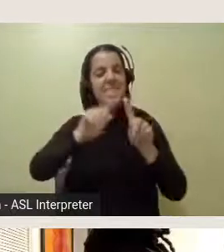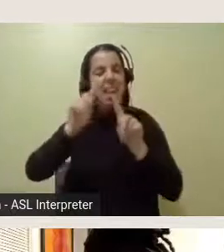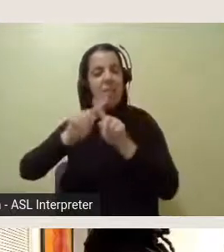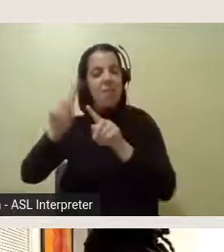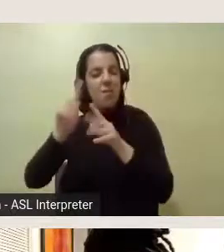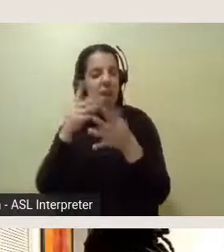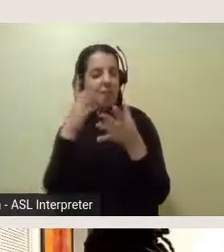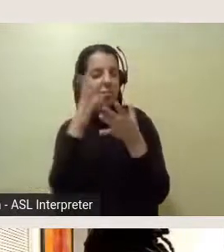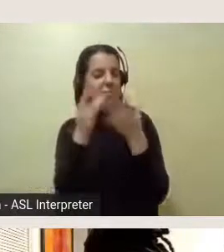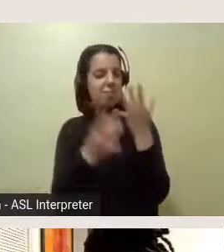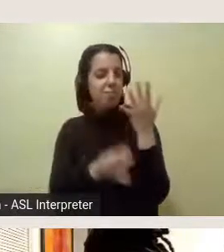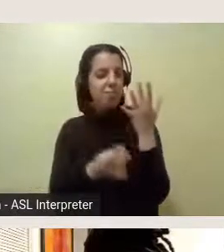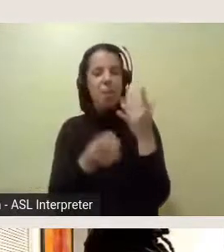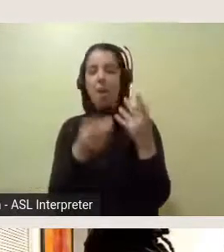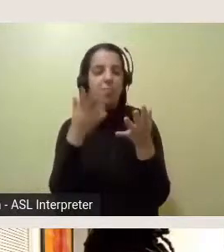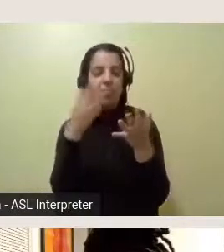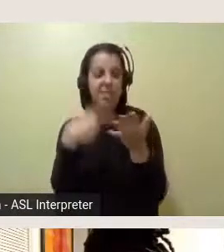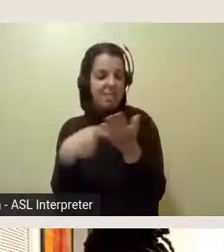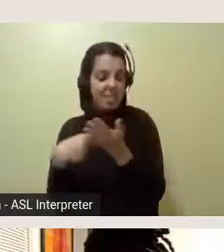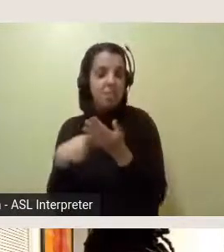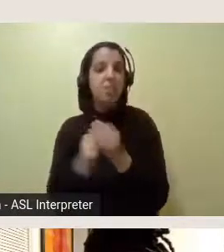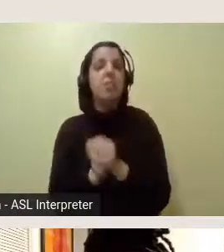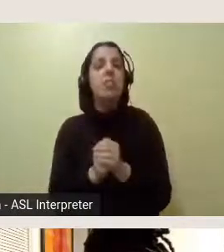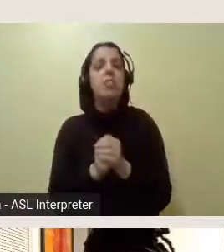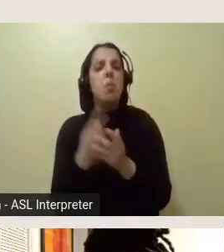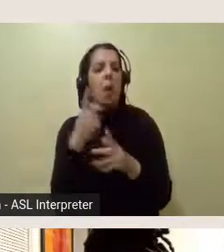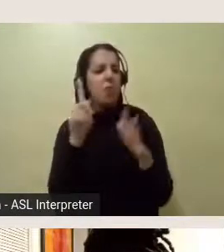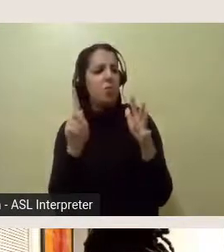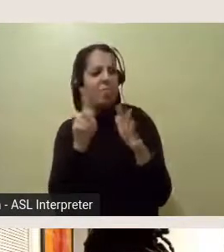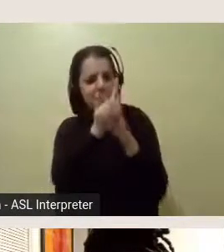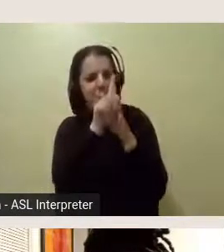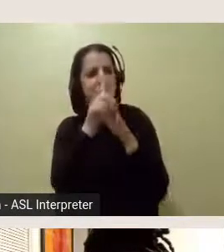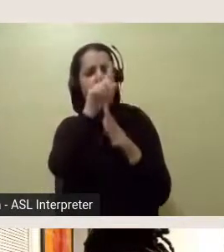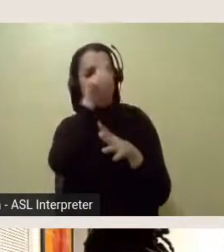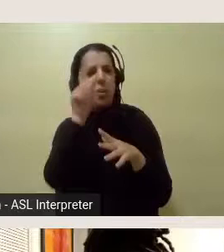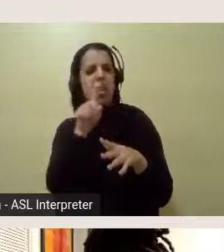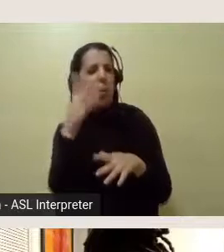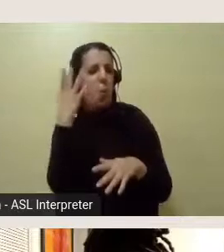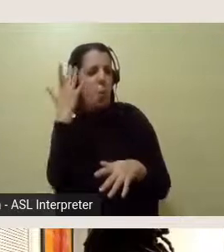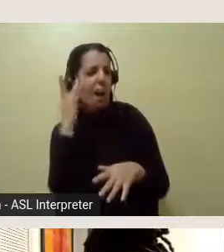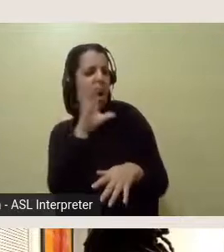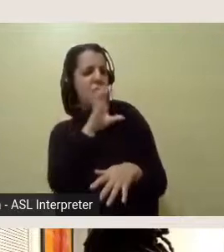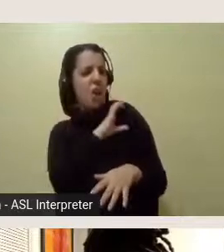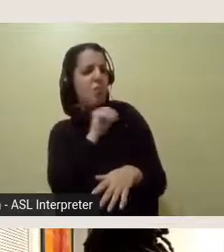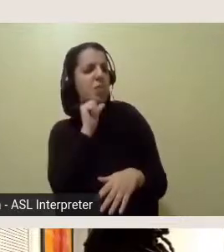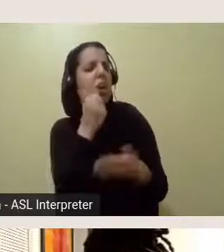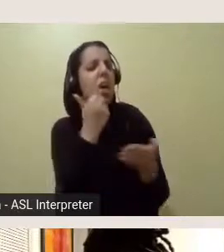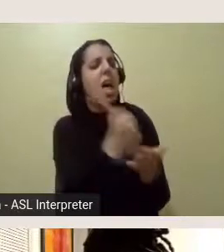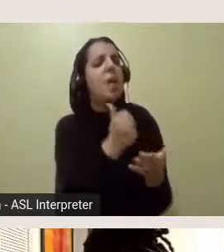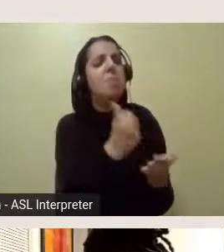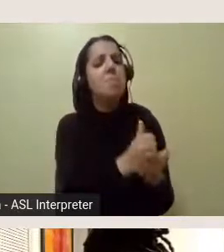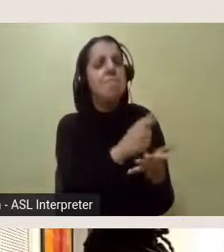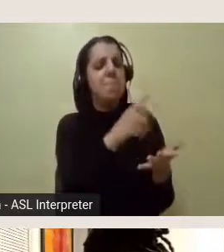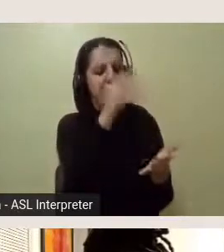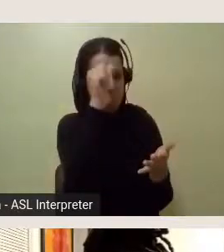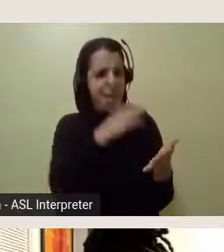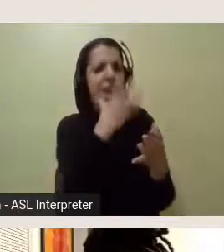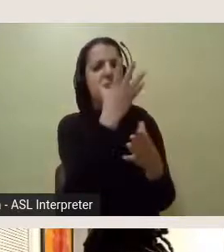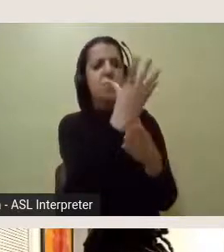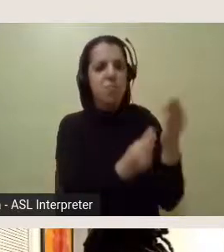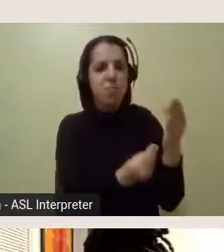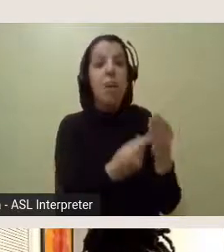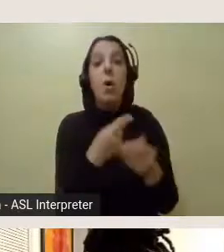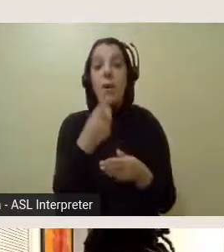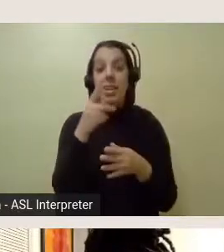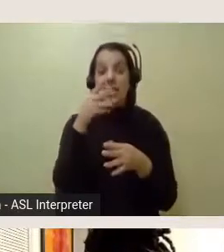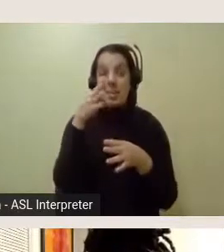questions that come up. Why didn't they do CPR? Why didn't they do anything? The neighbor says, quote, there's a million cops in the